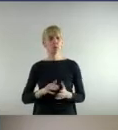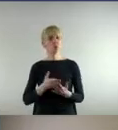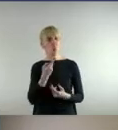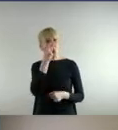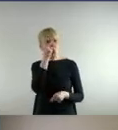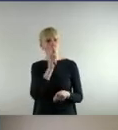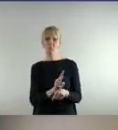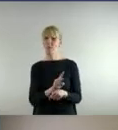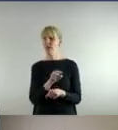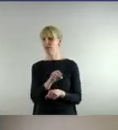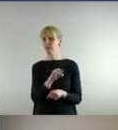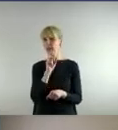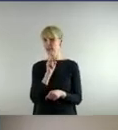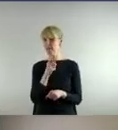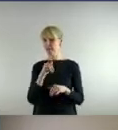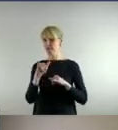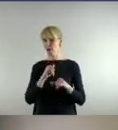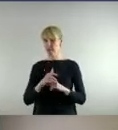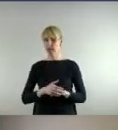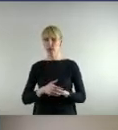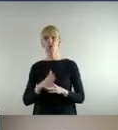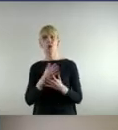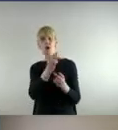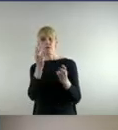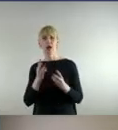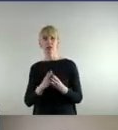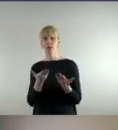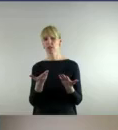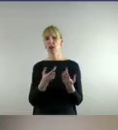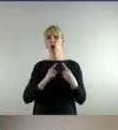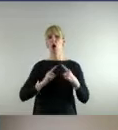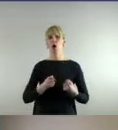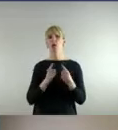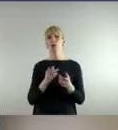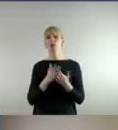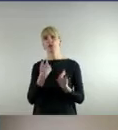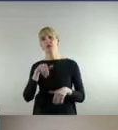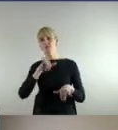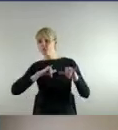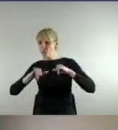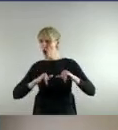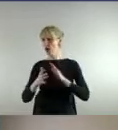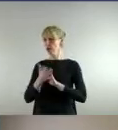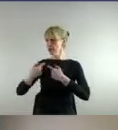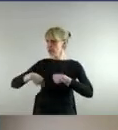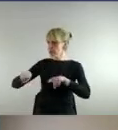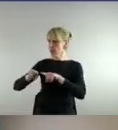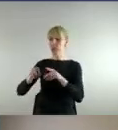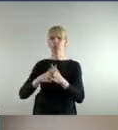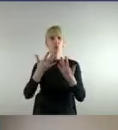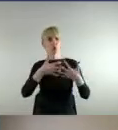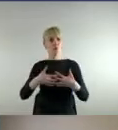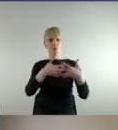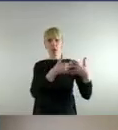and associations regularly to let us know each other, and also have meetings with organizations for